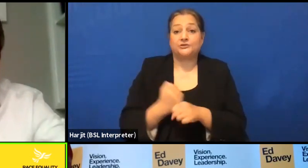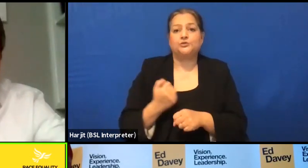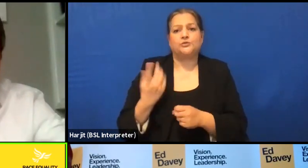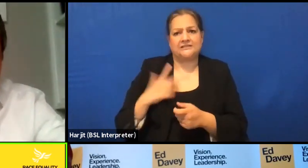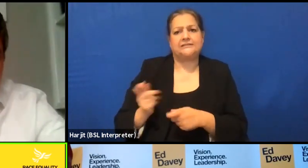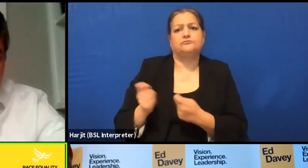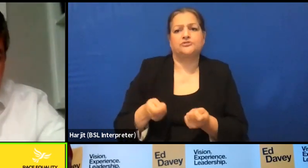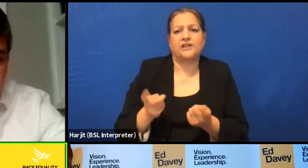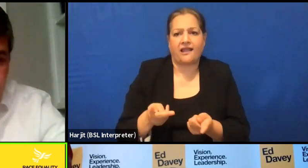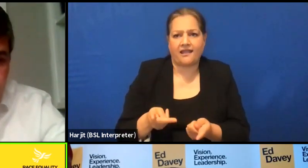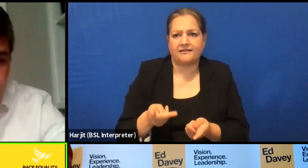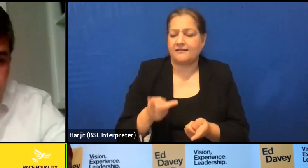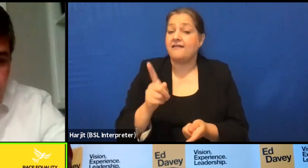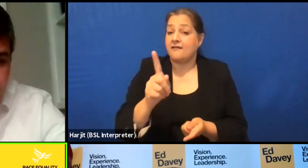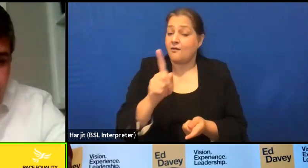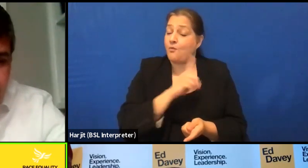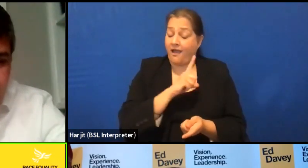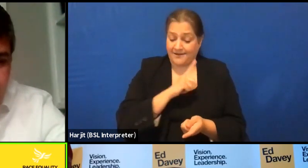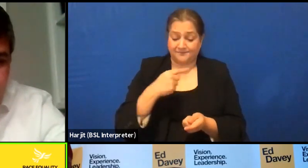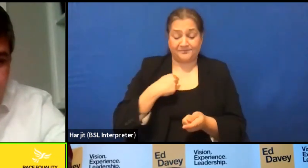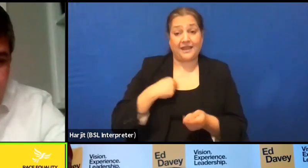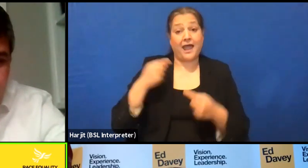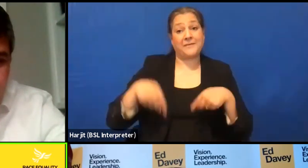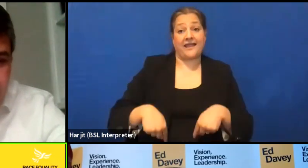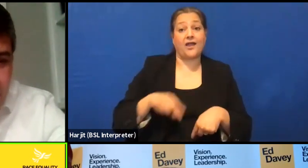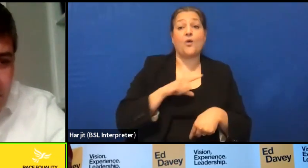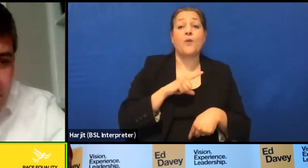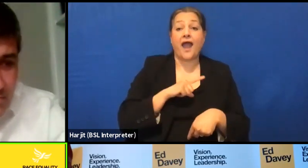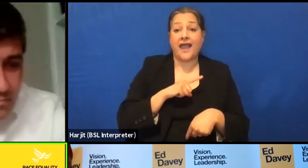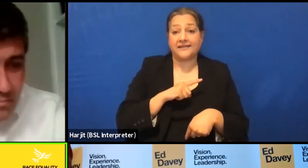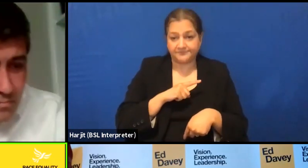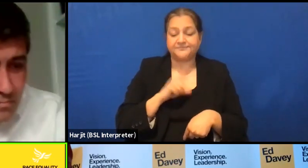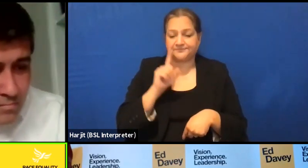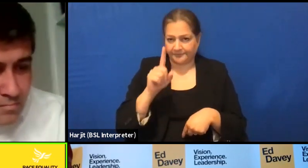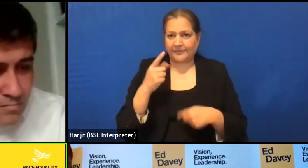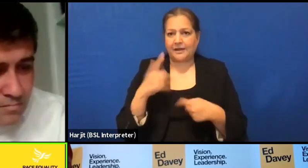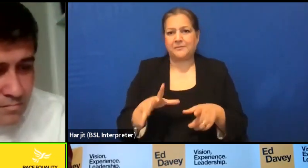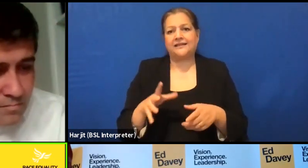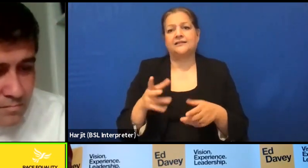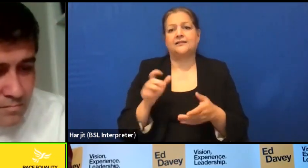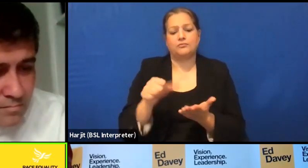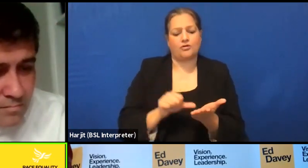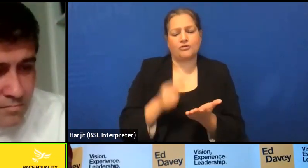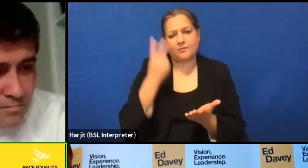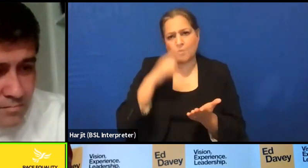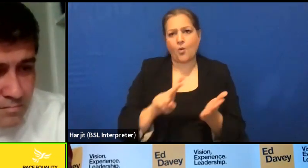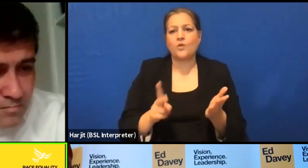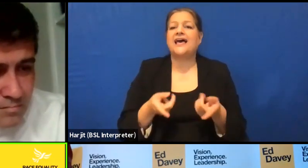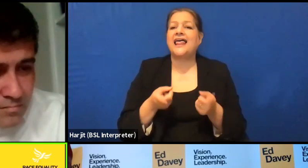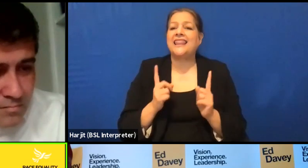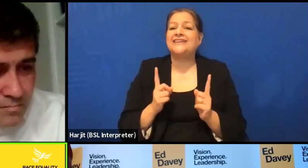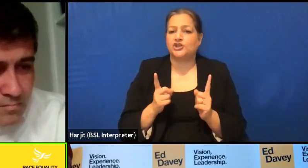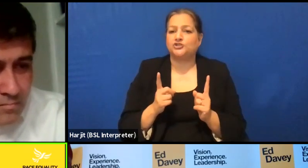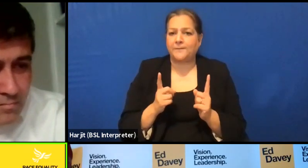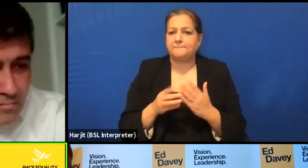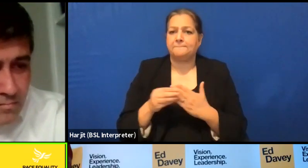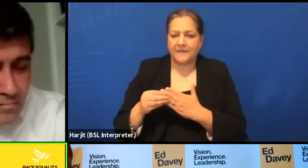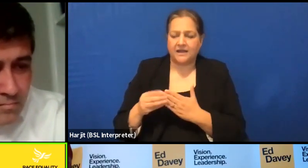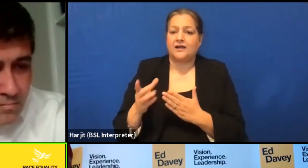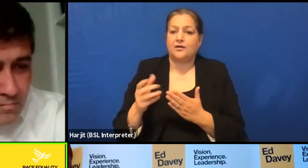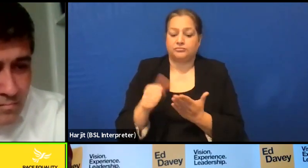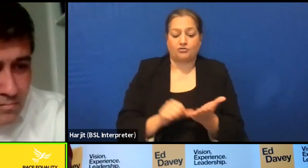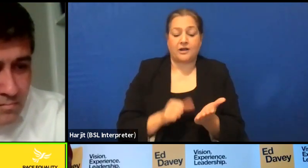here if it weren't for a program called the Leadership Program that actually started in 2012,